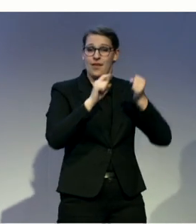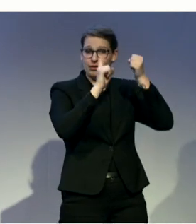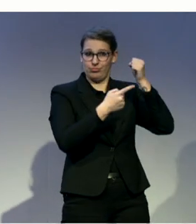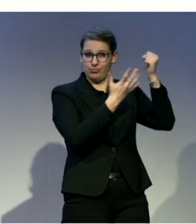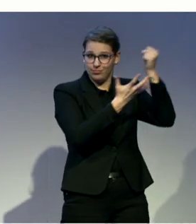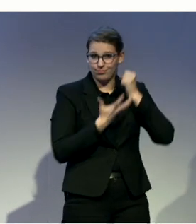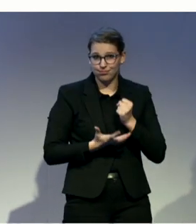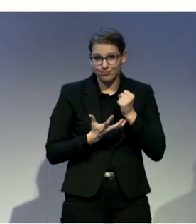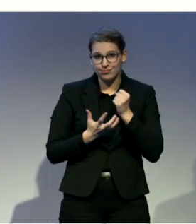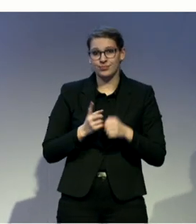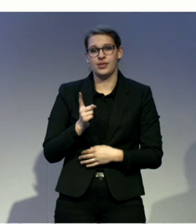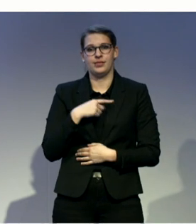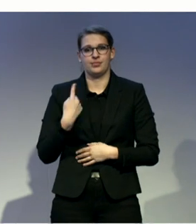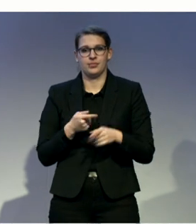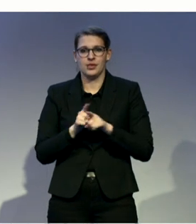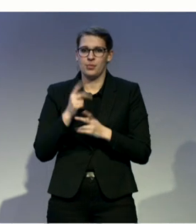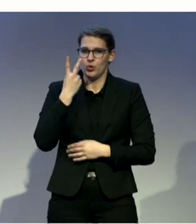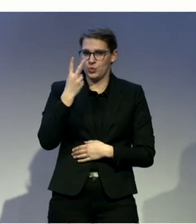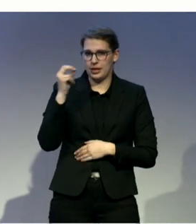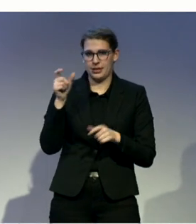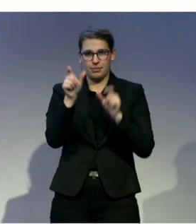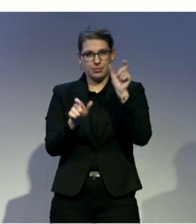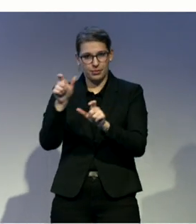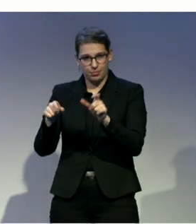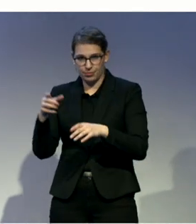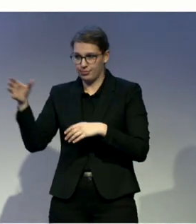20 beneficiaries, and now they live independently.